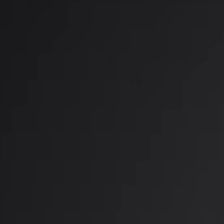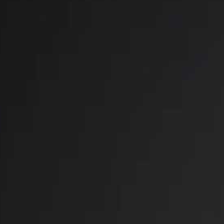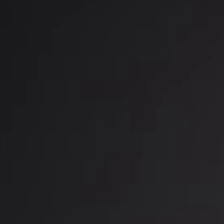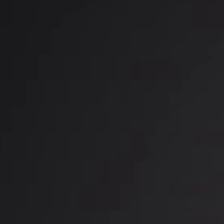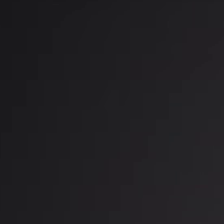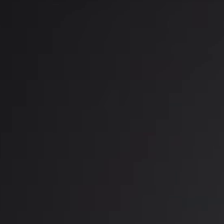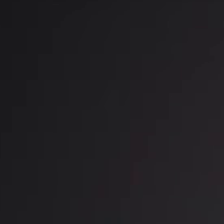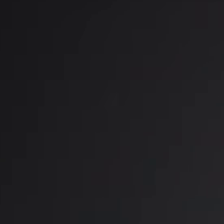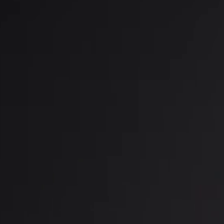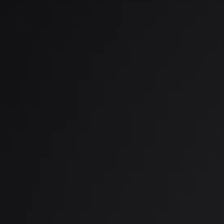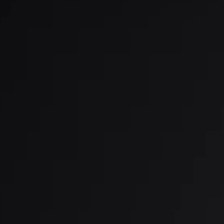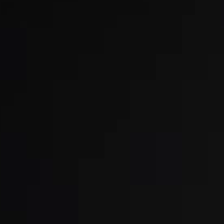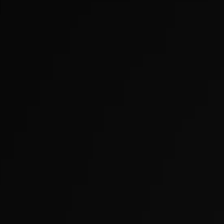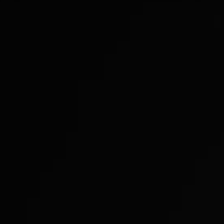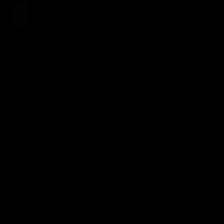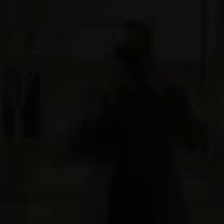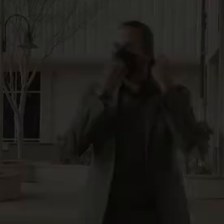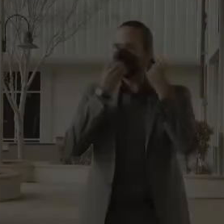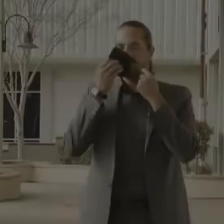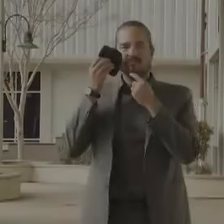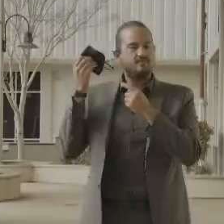cupertino.org/coronavirus.